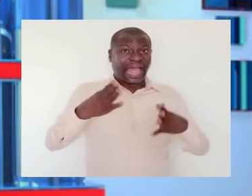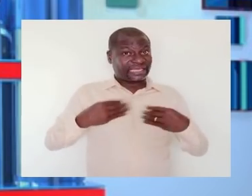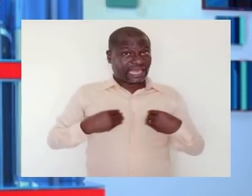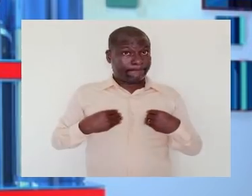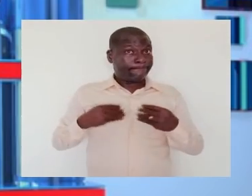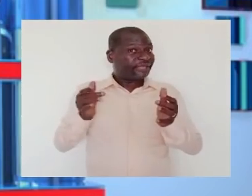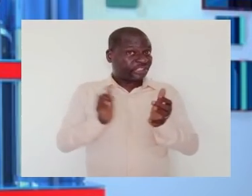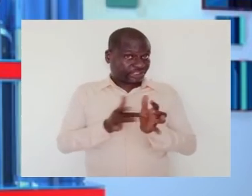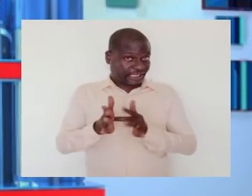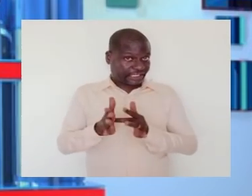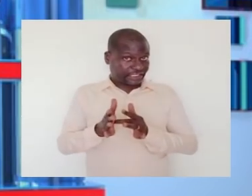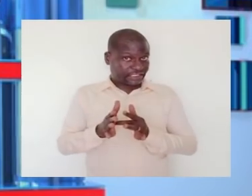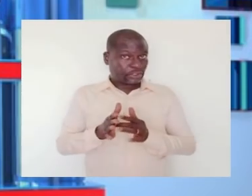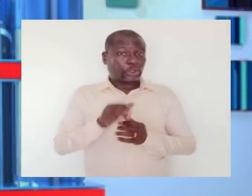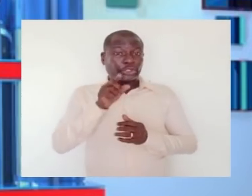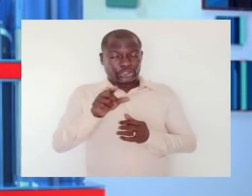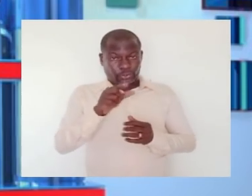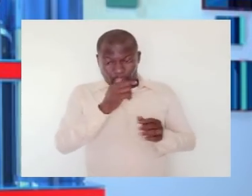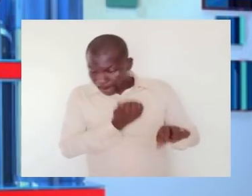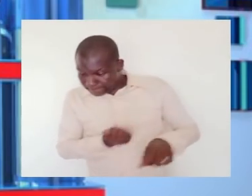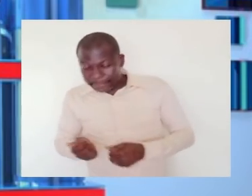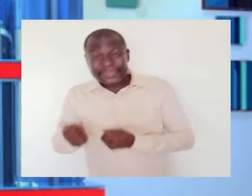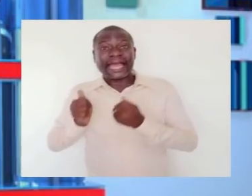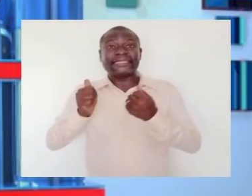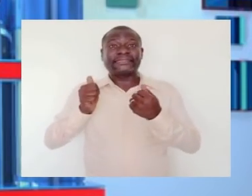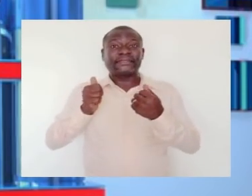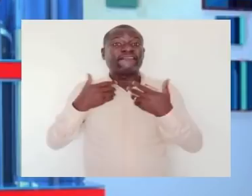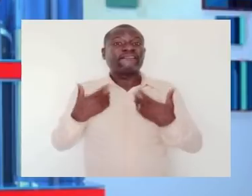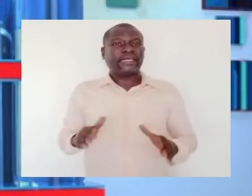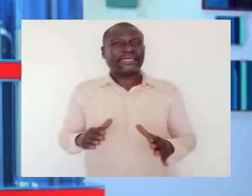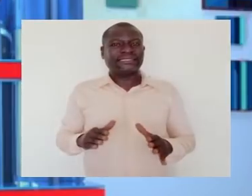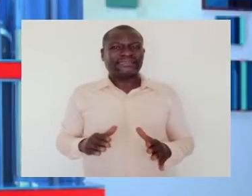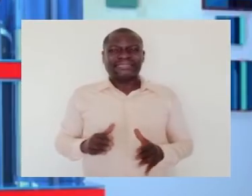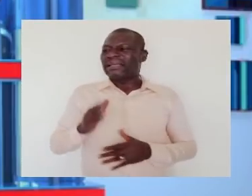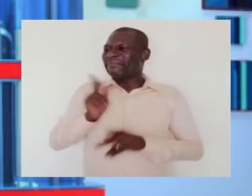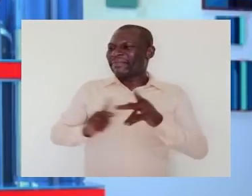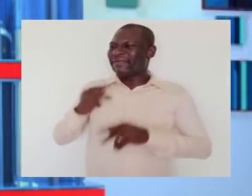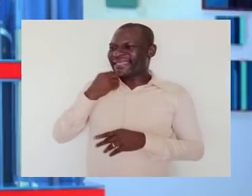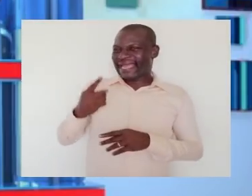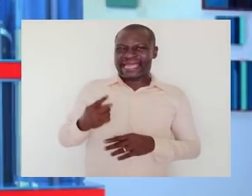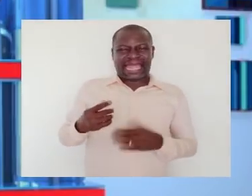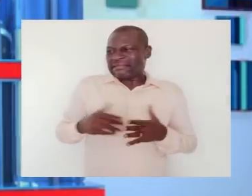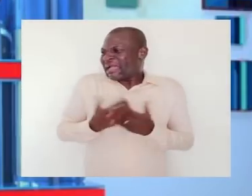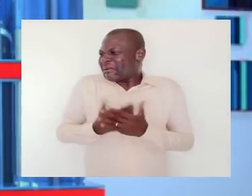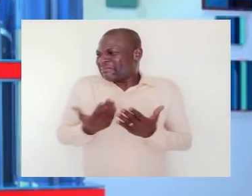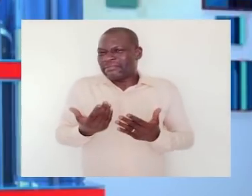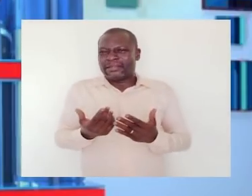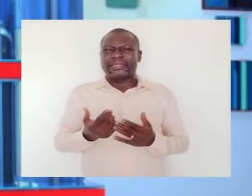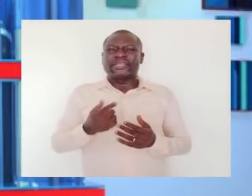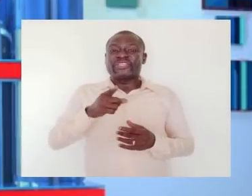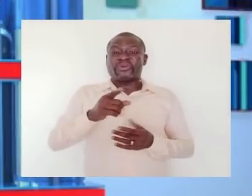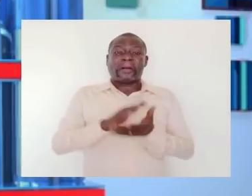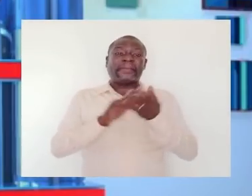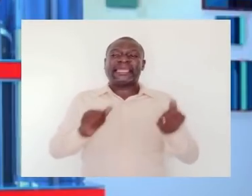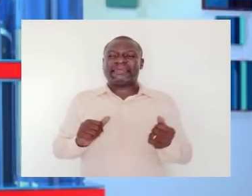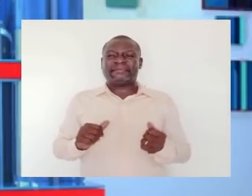Sawuji Yesu di na se yebo wasu ewia. Dia na asofo obi no mka ne se yebo wasu wiya na omukra nya asubo na omobbo. Wase